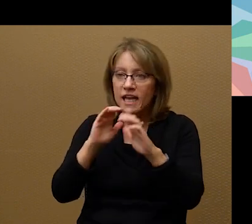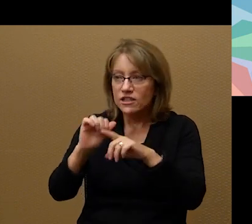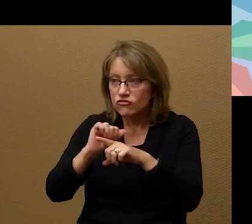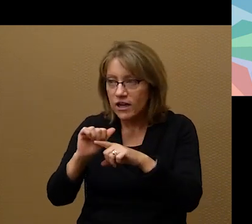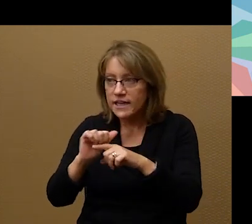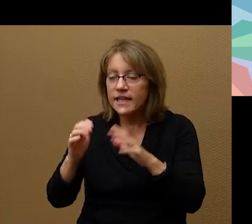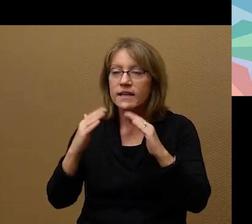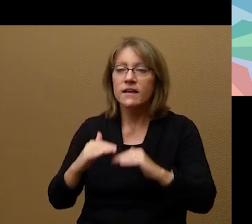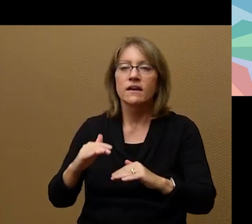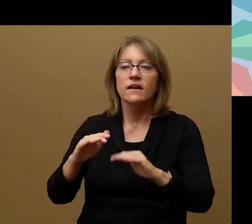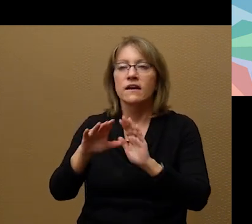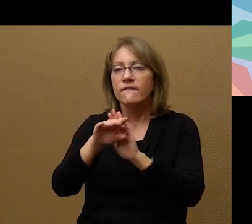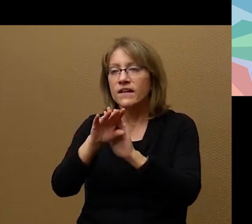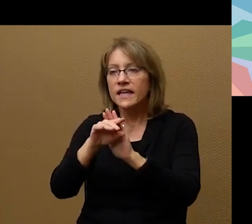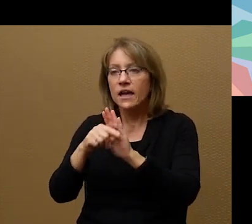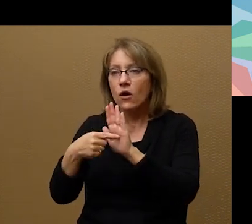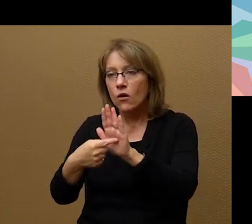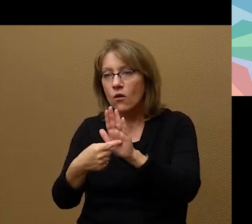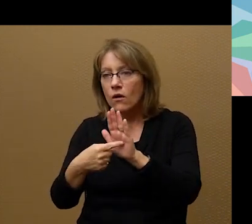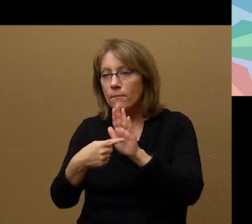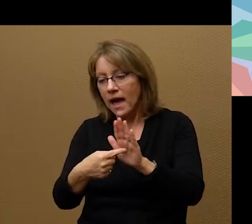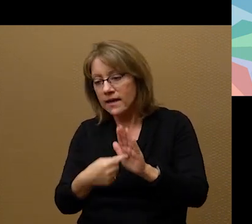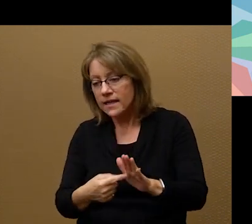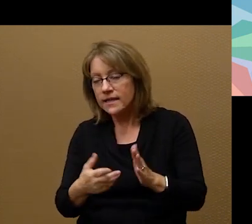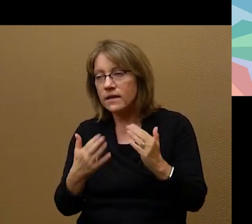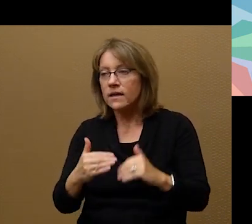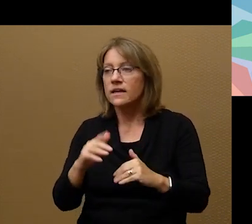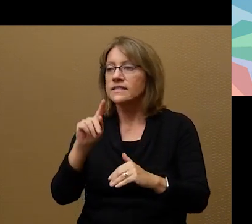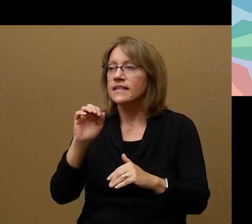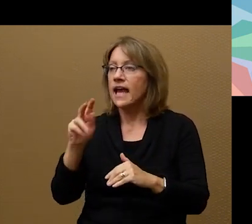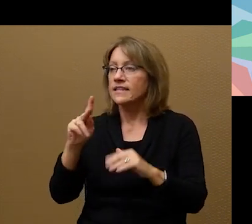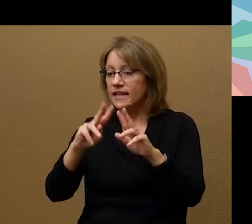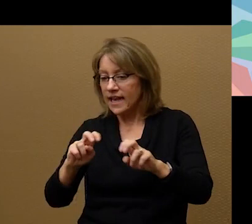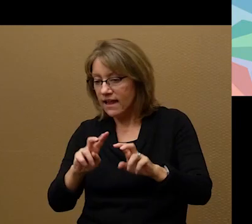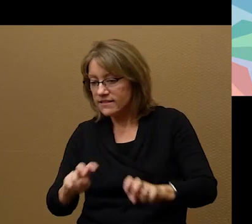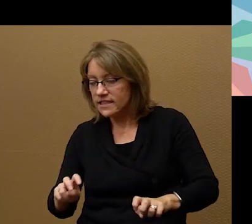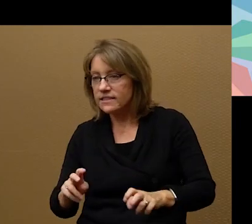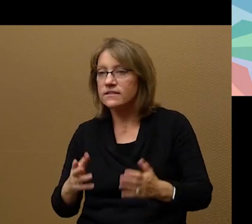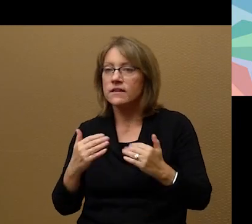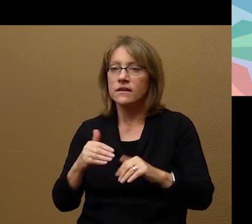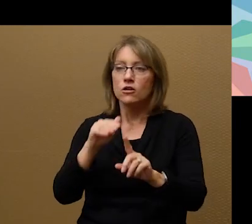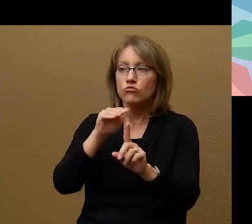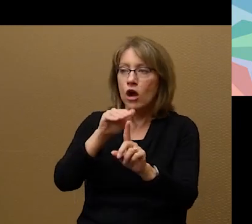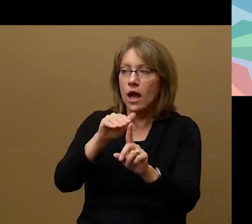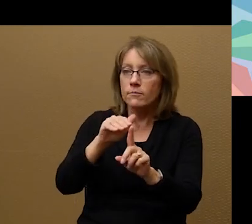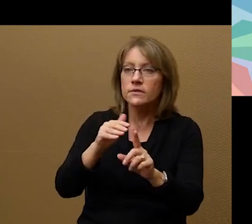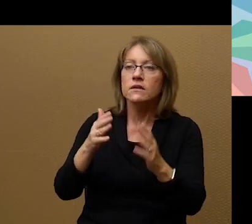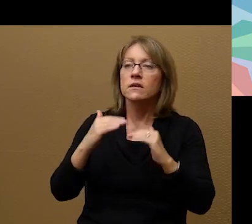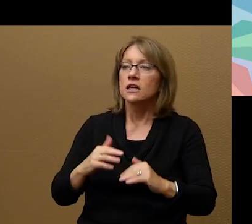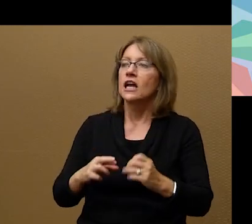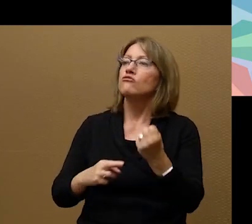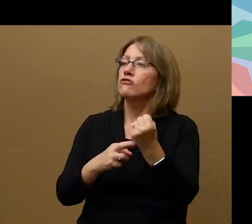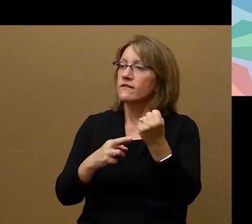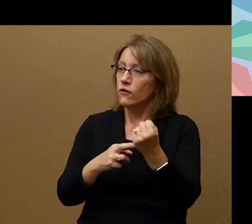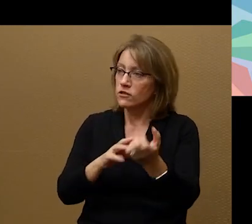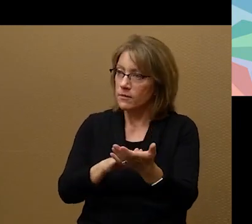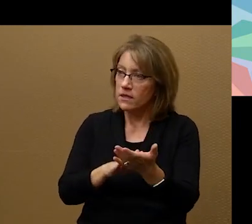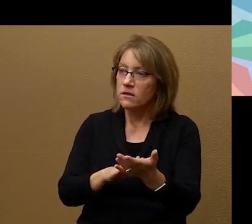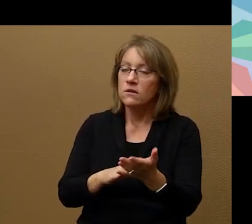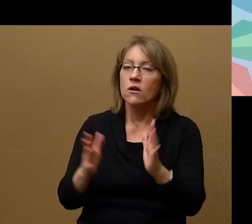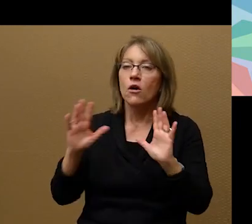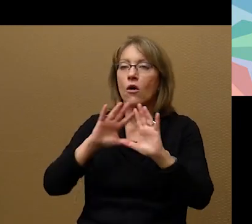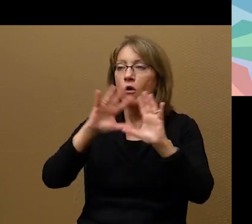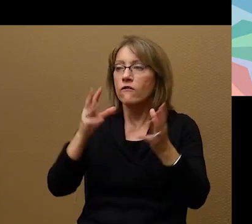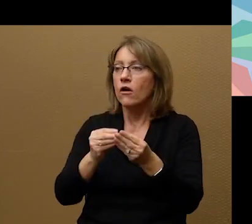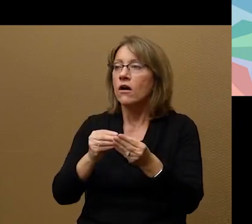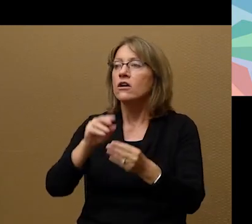video modeling, task analysis, prompting, and reinforcement. Overall, there's currently 27 evidence-based